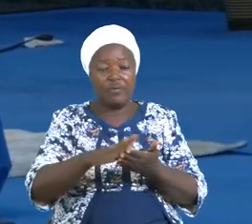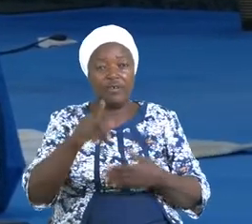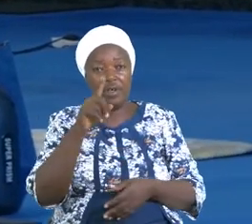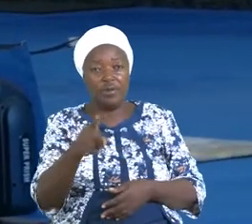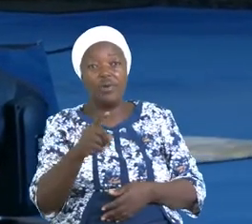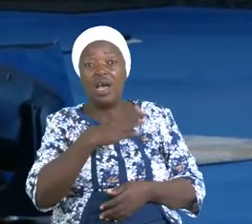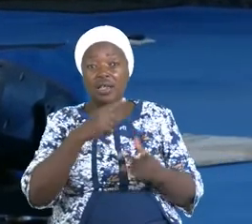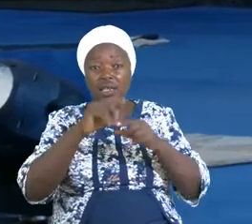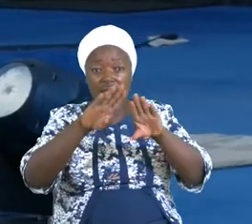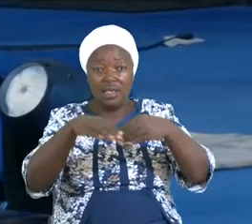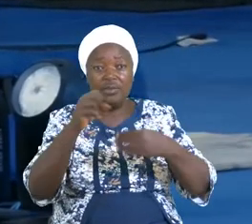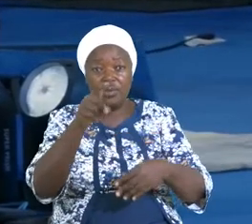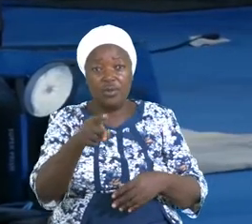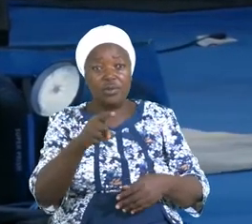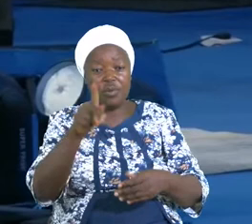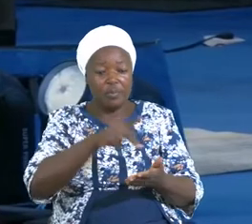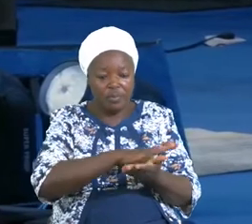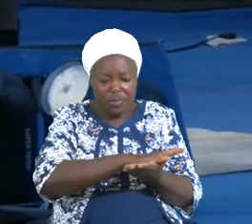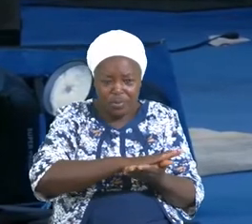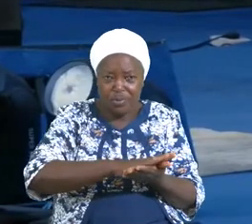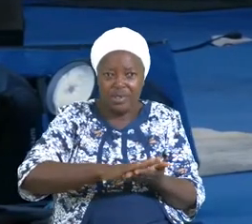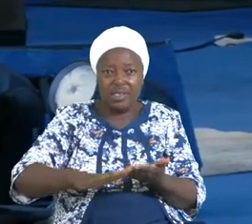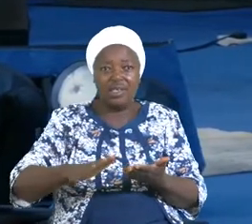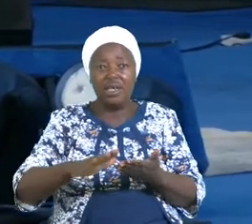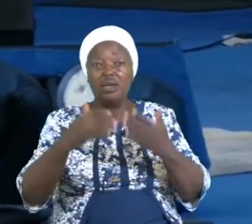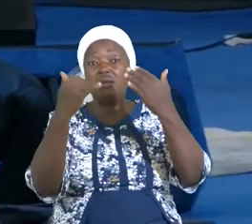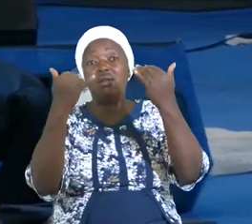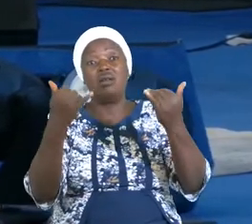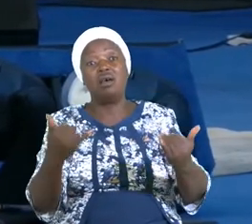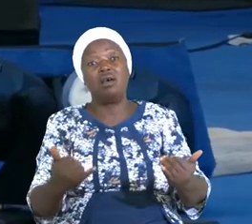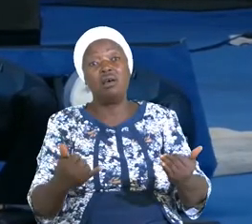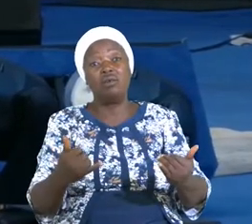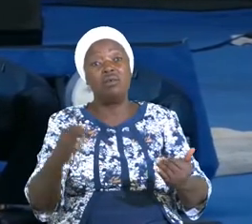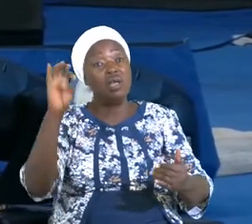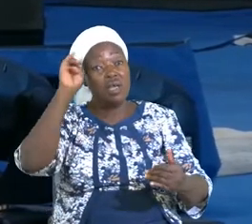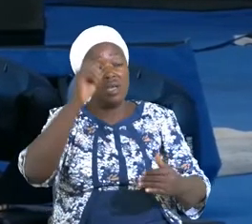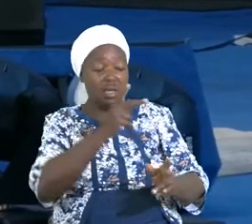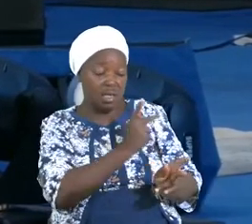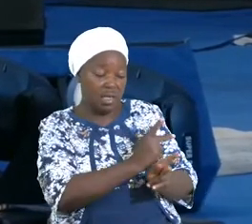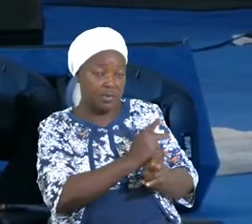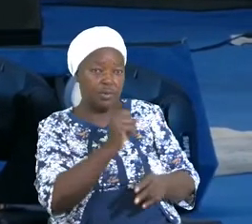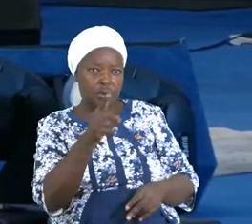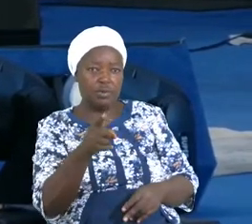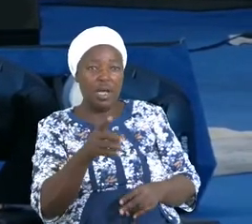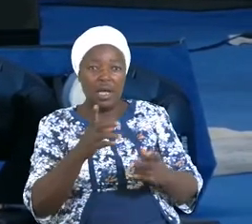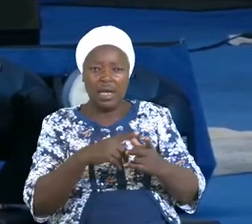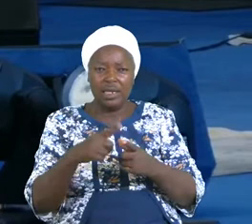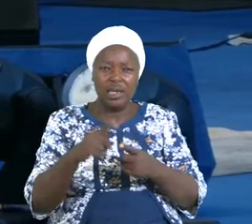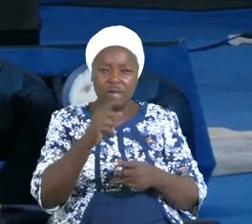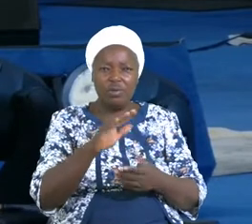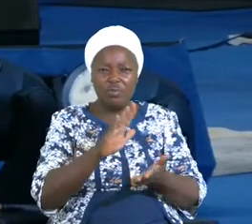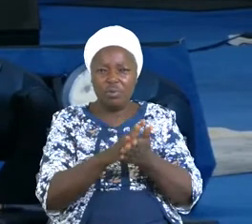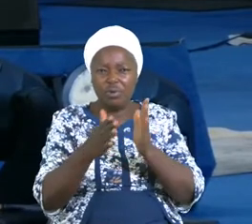gives you purity, now he preserves you. You become a